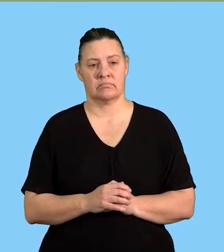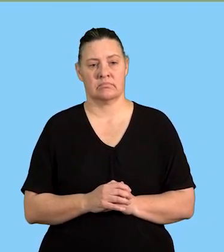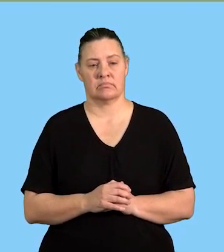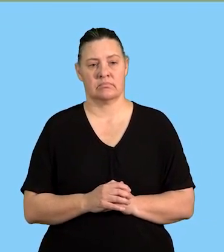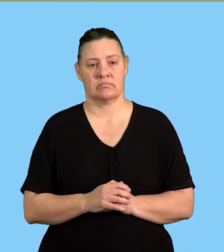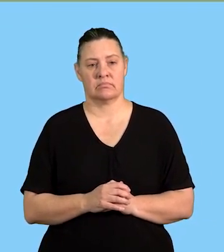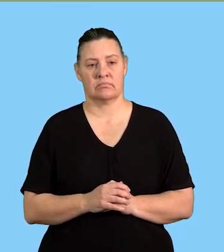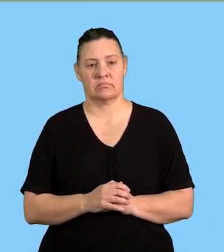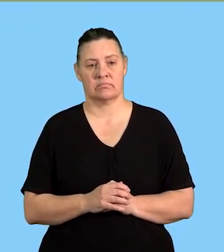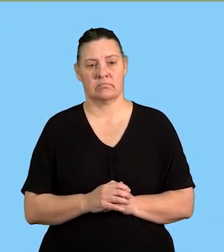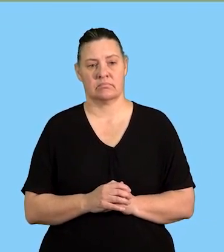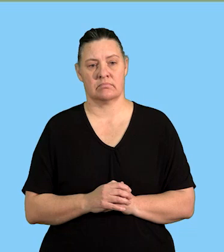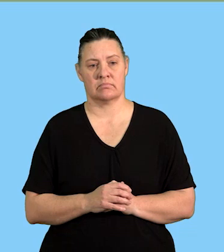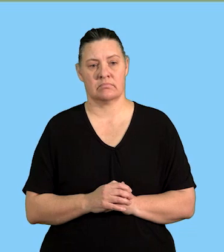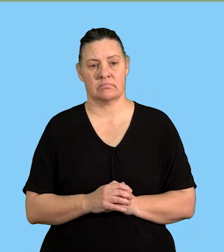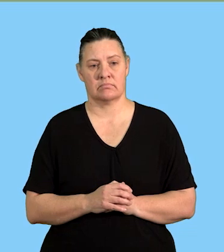by